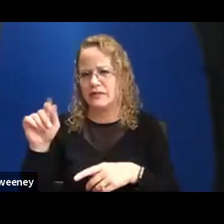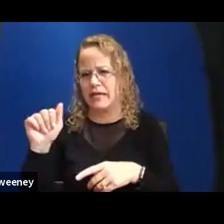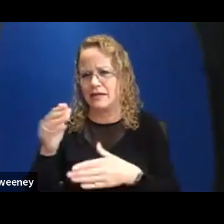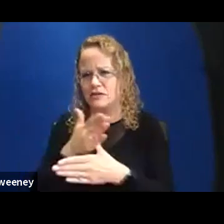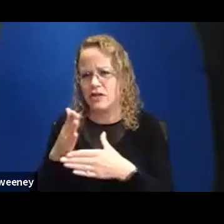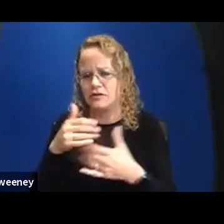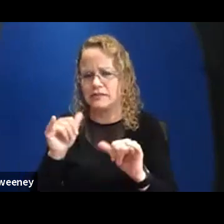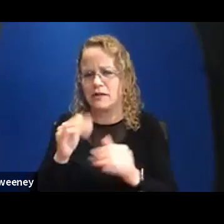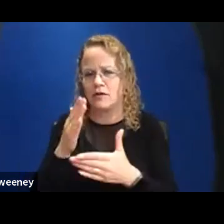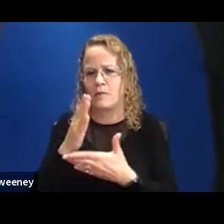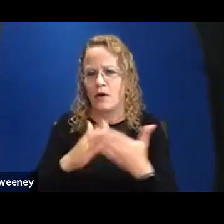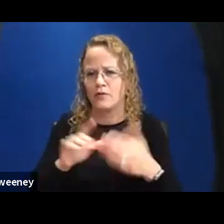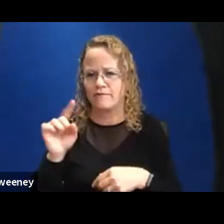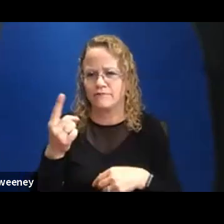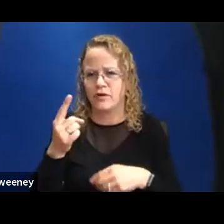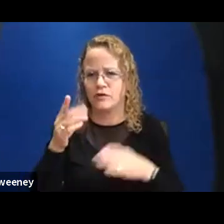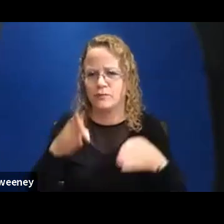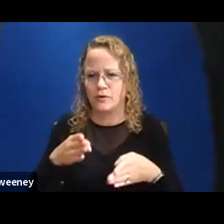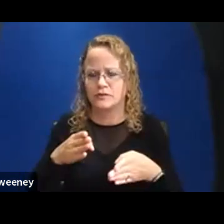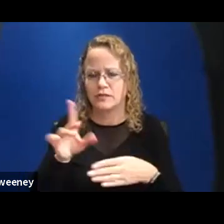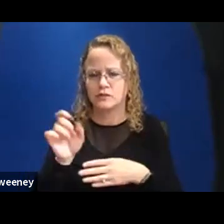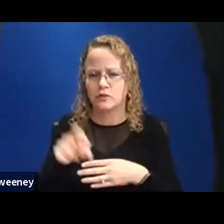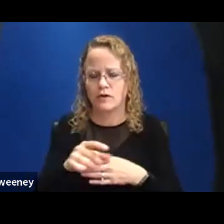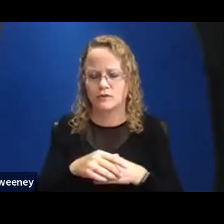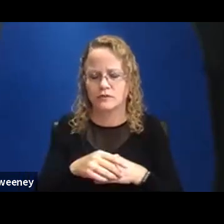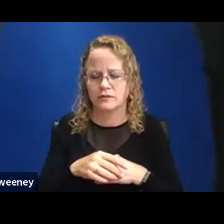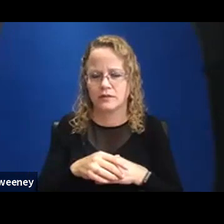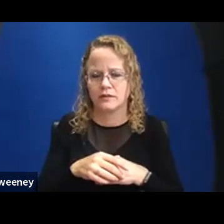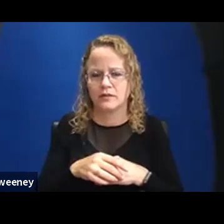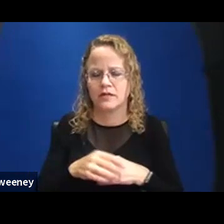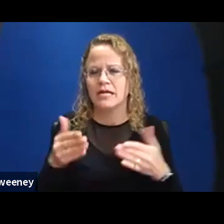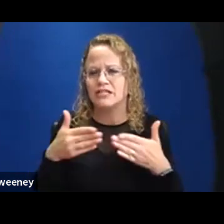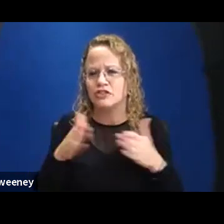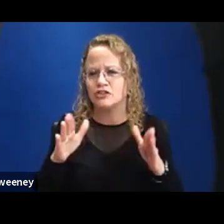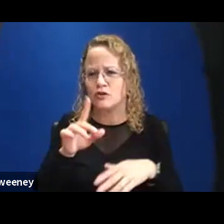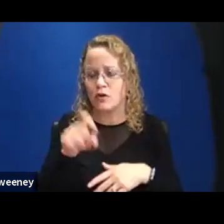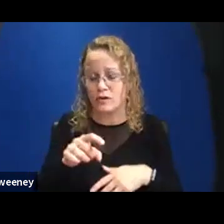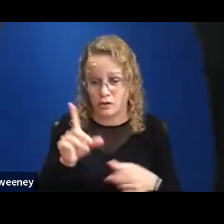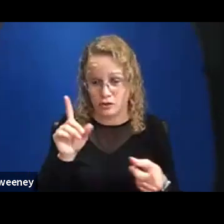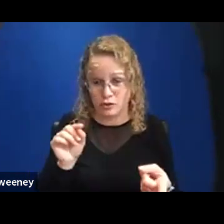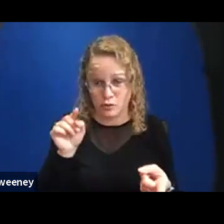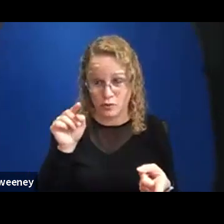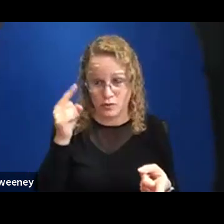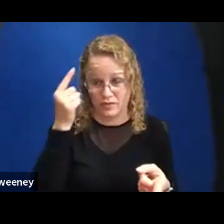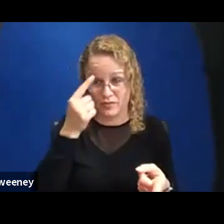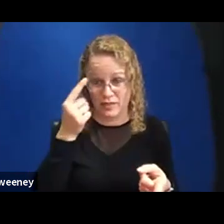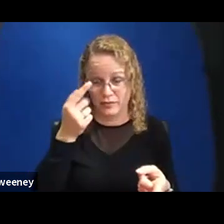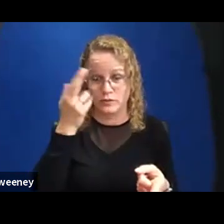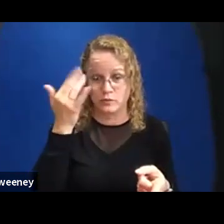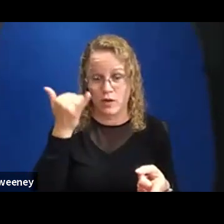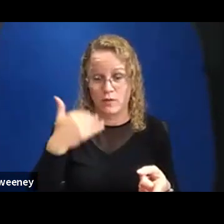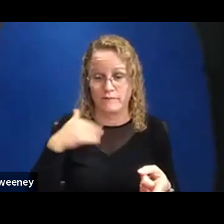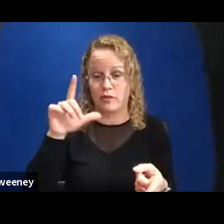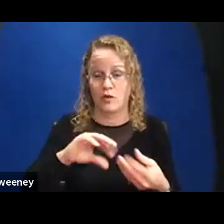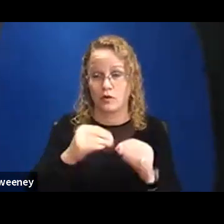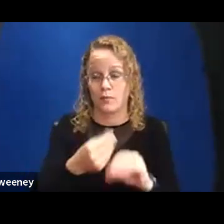still part of this first person's submission. So their general question is, do you think the reason for low numbers of